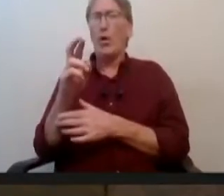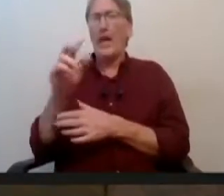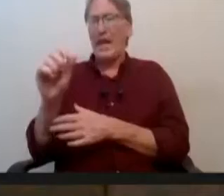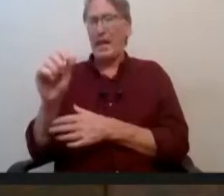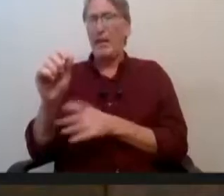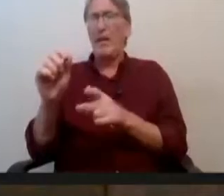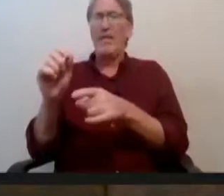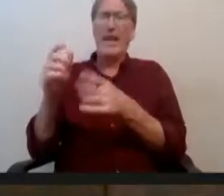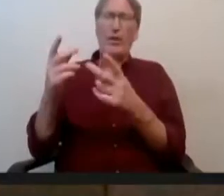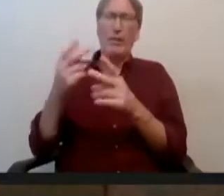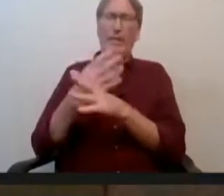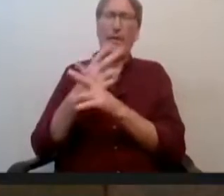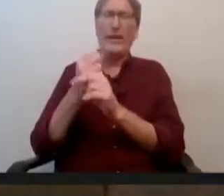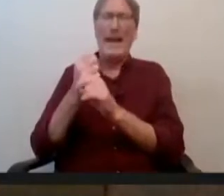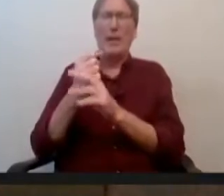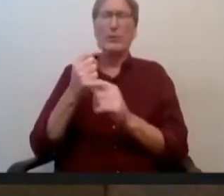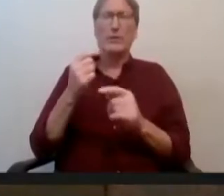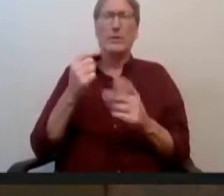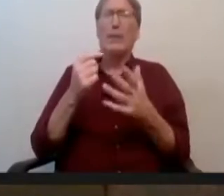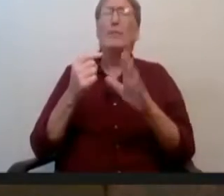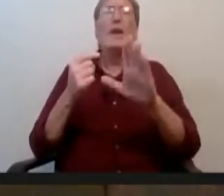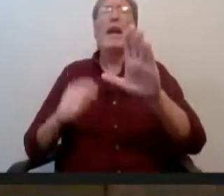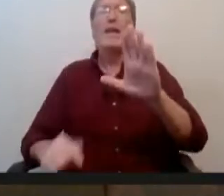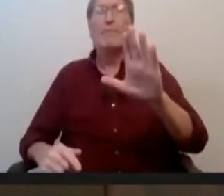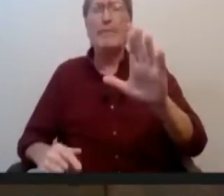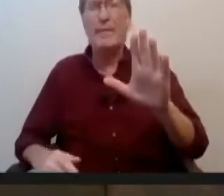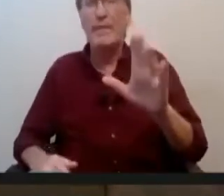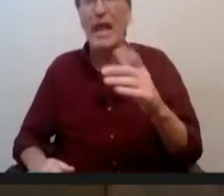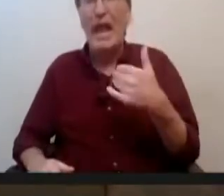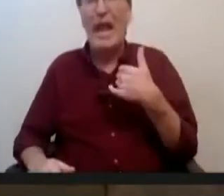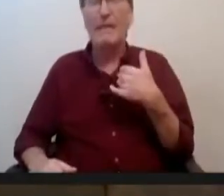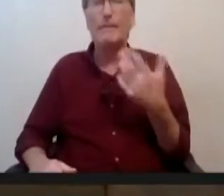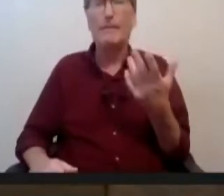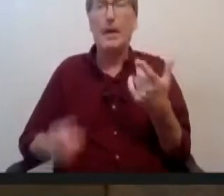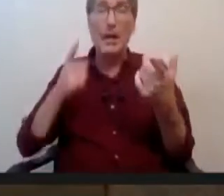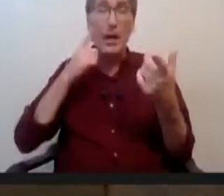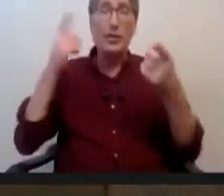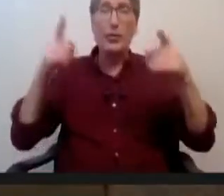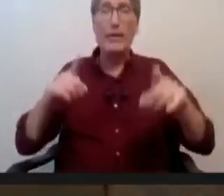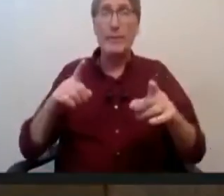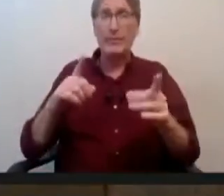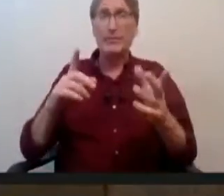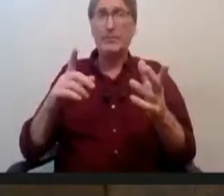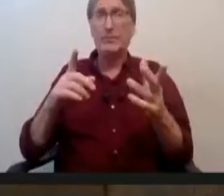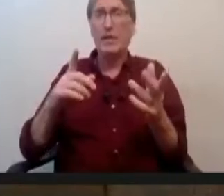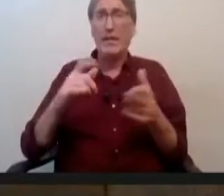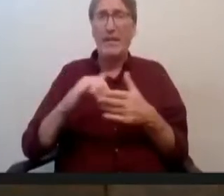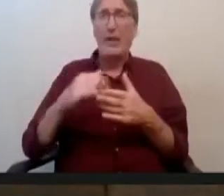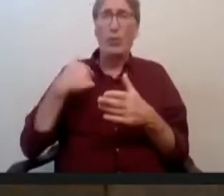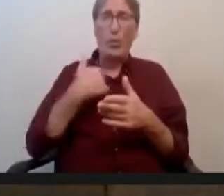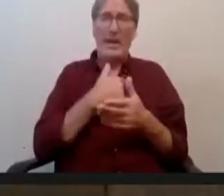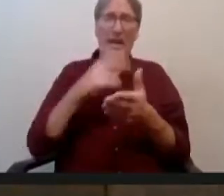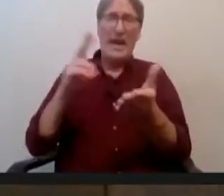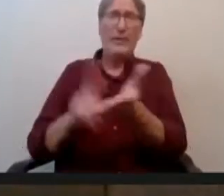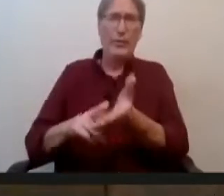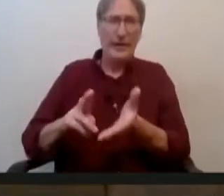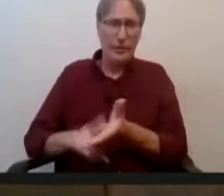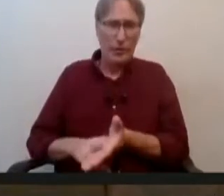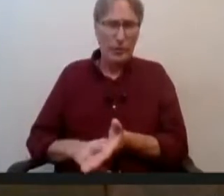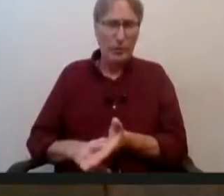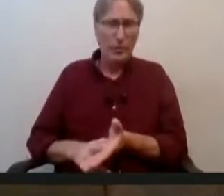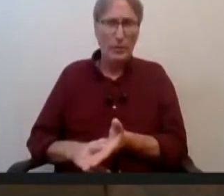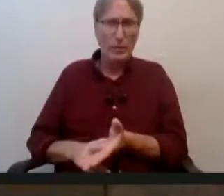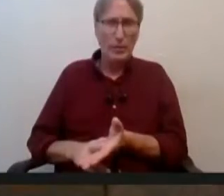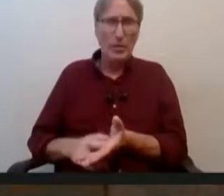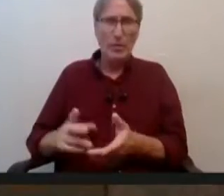out, or I'm sorry, there's an agreement that going to be entered into, and so they're going to